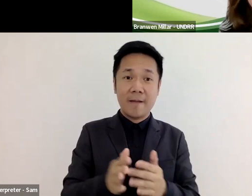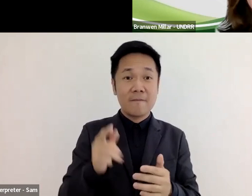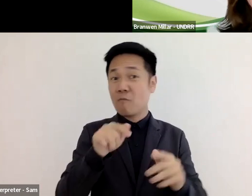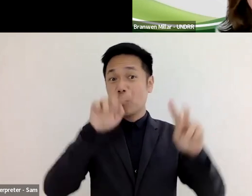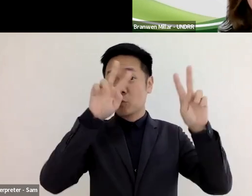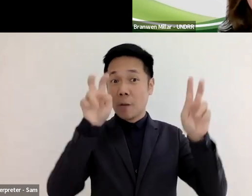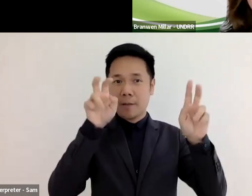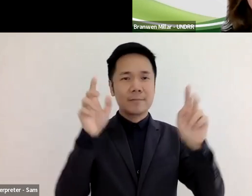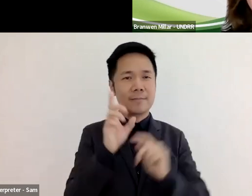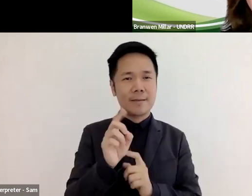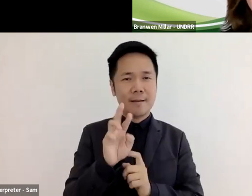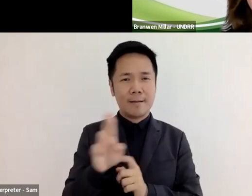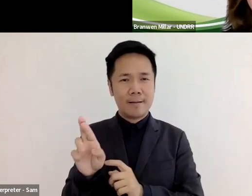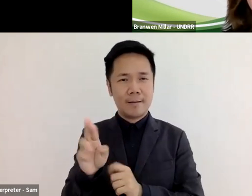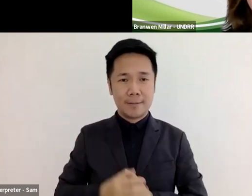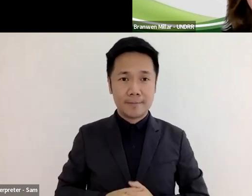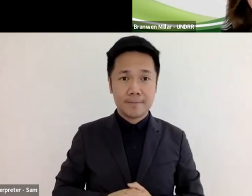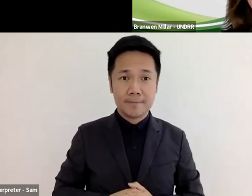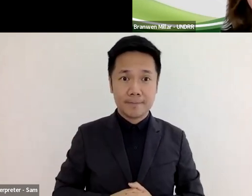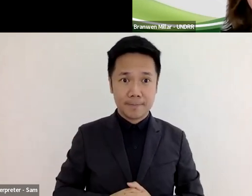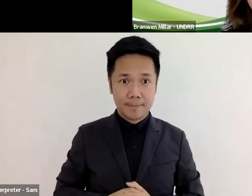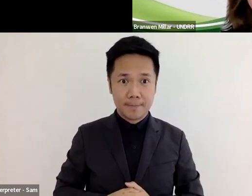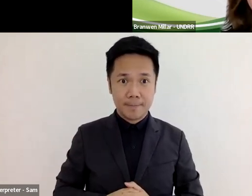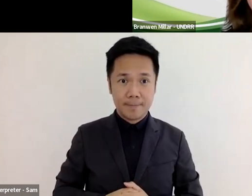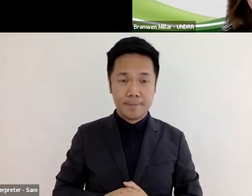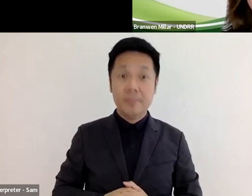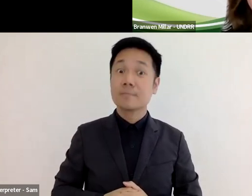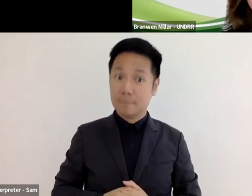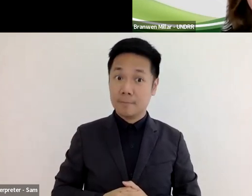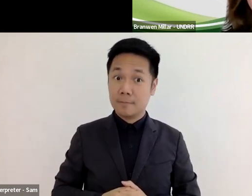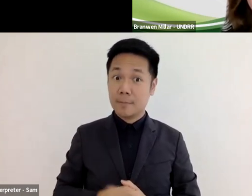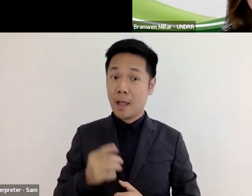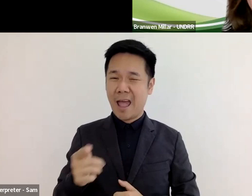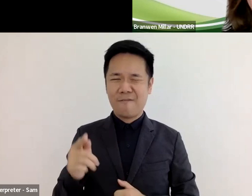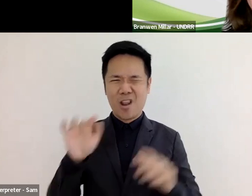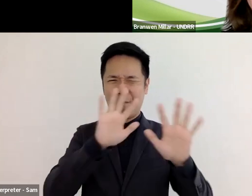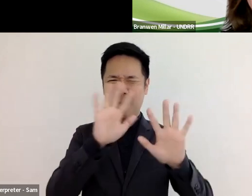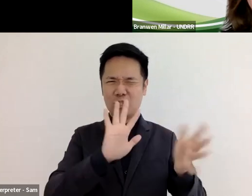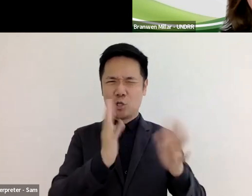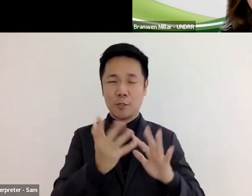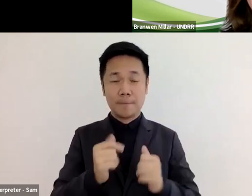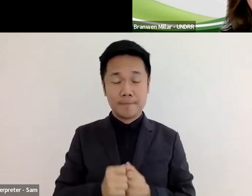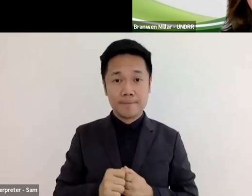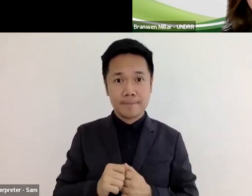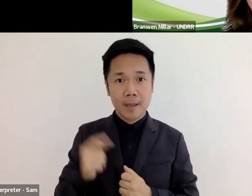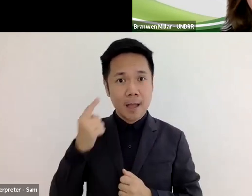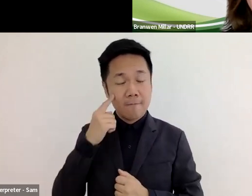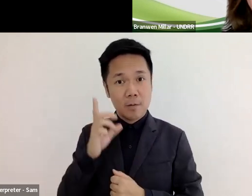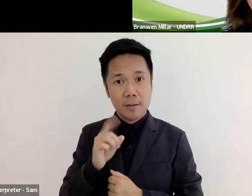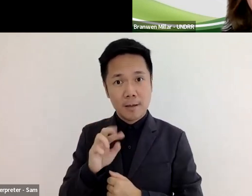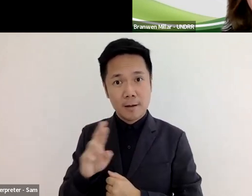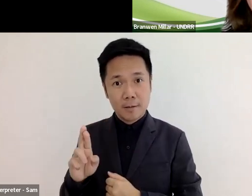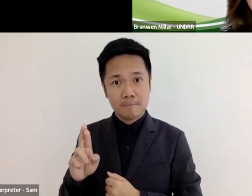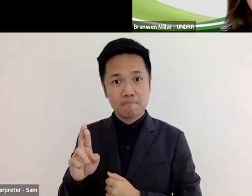issues. Huge connection in environment conservation, climate adaptation, and disaster risk